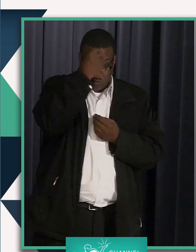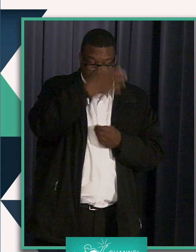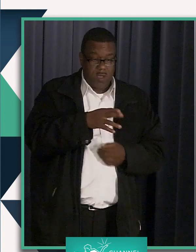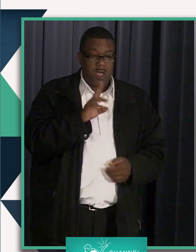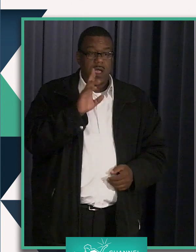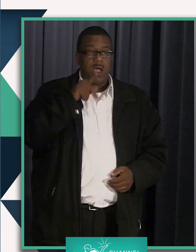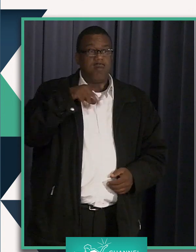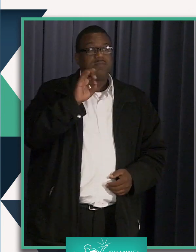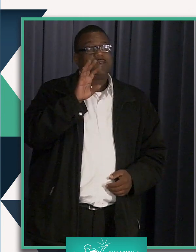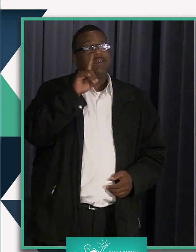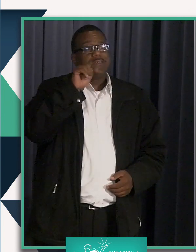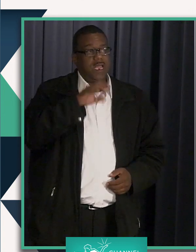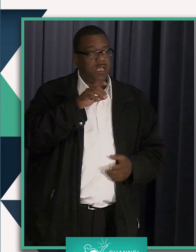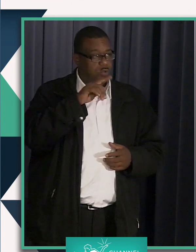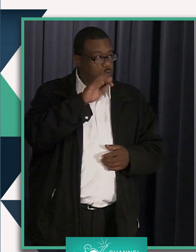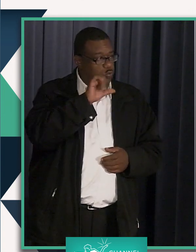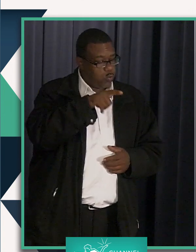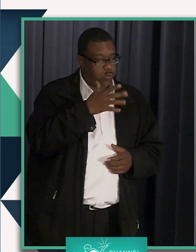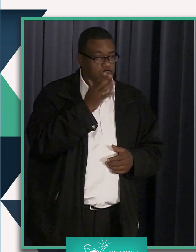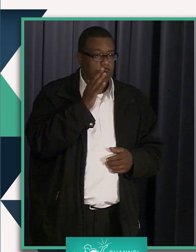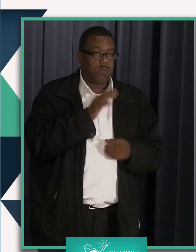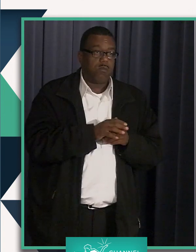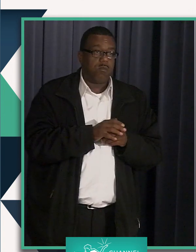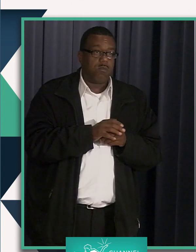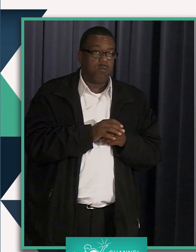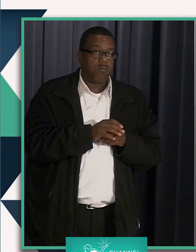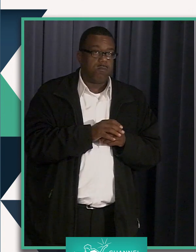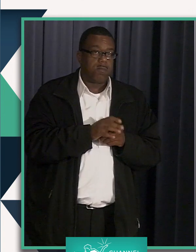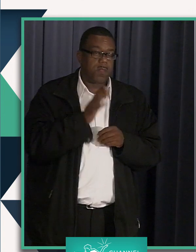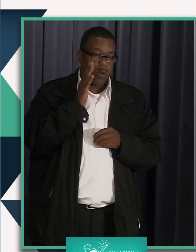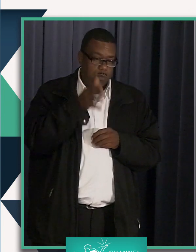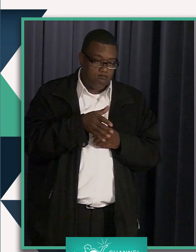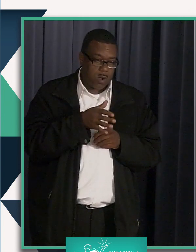you can input, and this is going to be online late